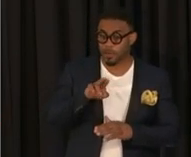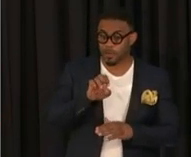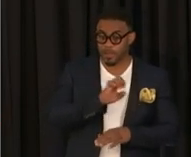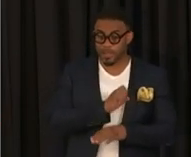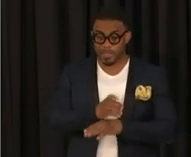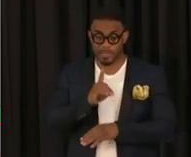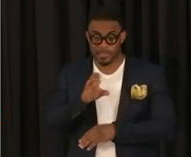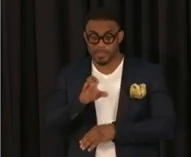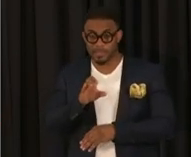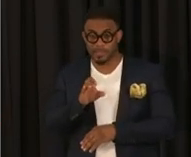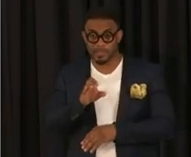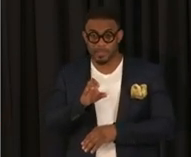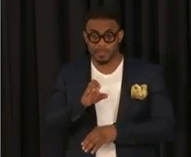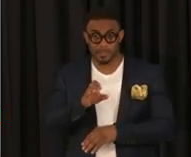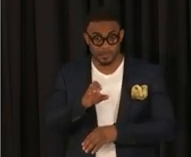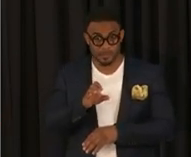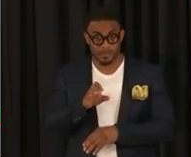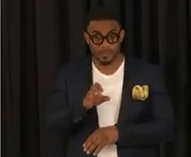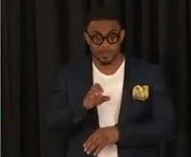Reduce Energy DC.